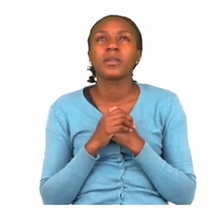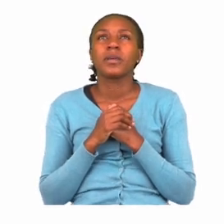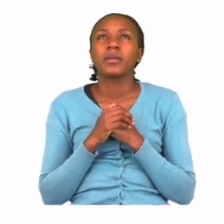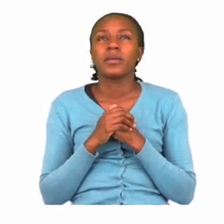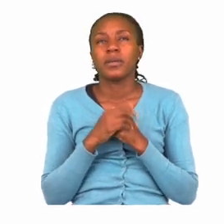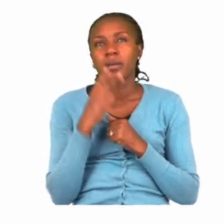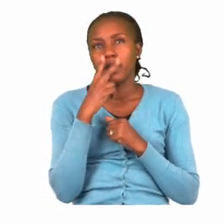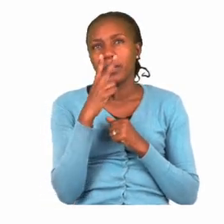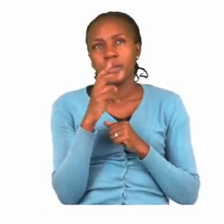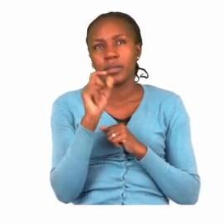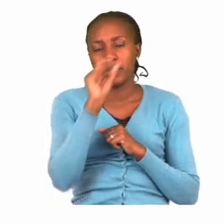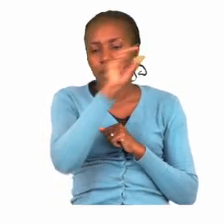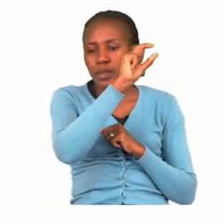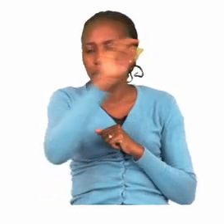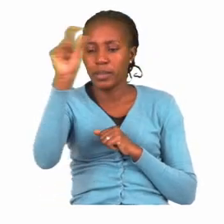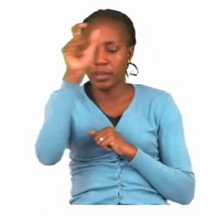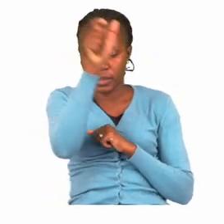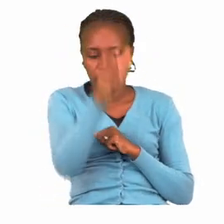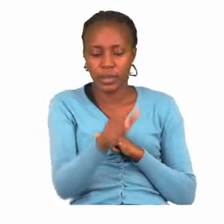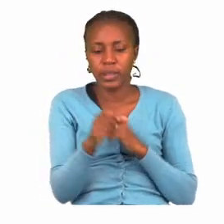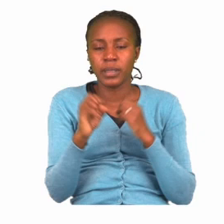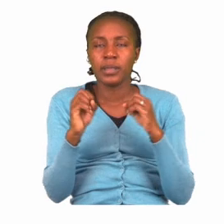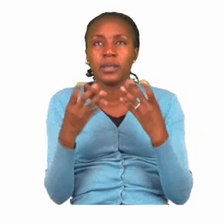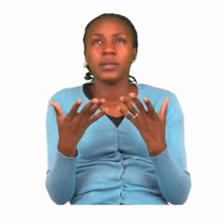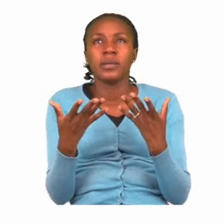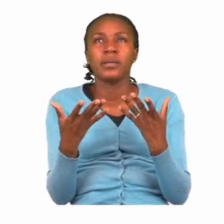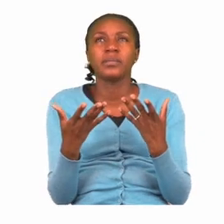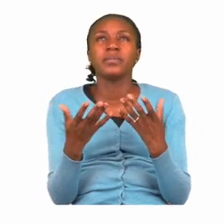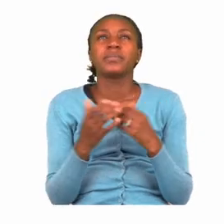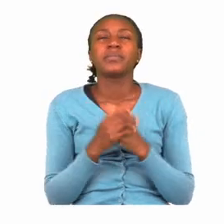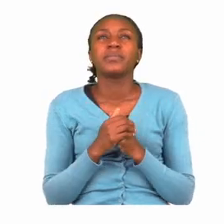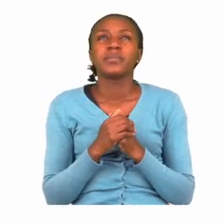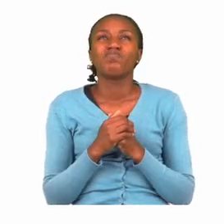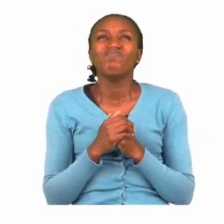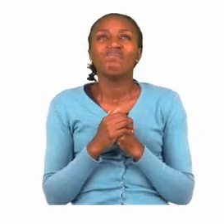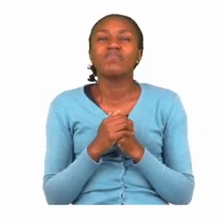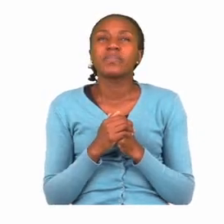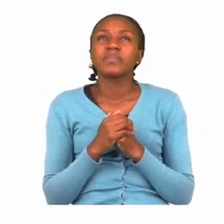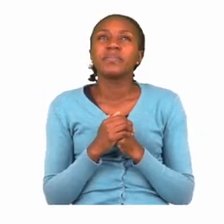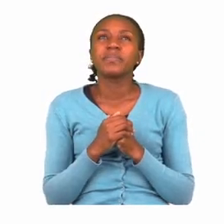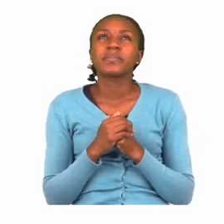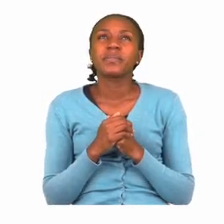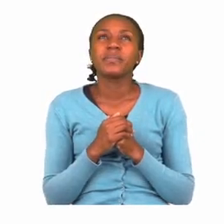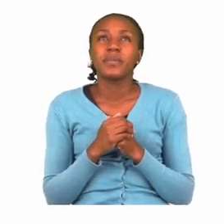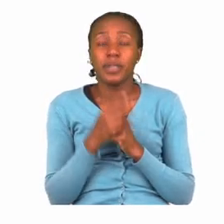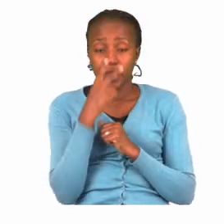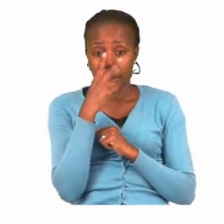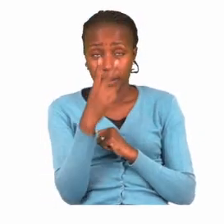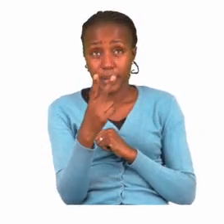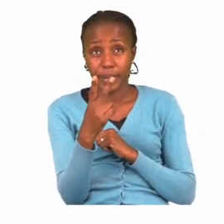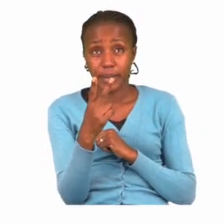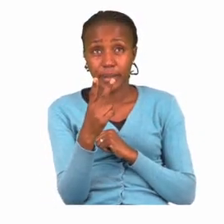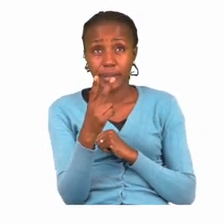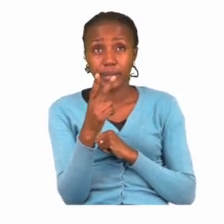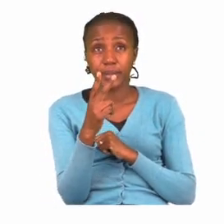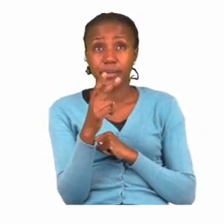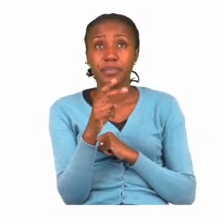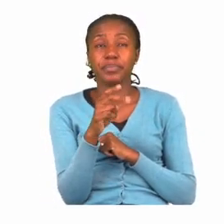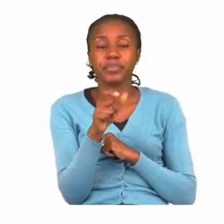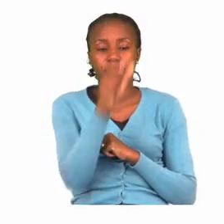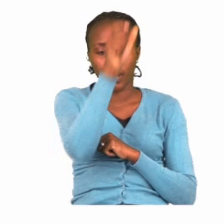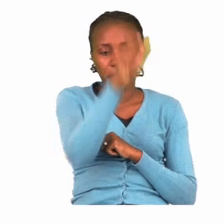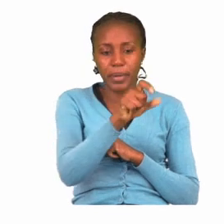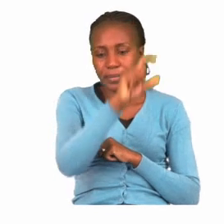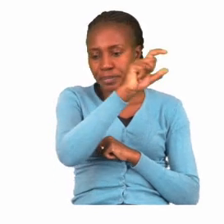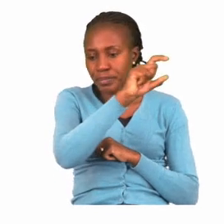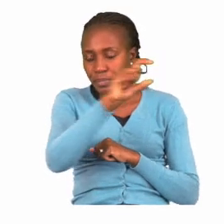handling. Let's read. There it says, study the picture graph.